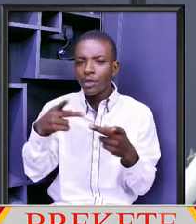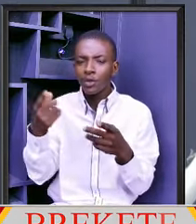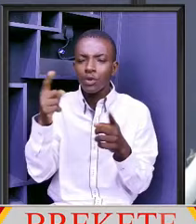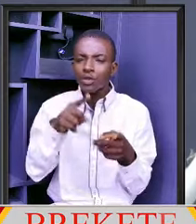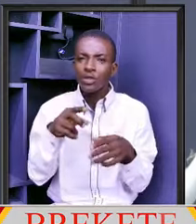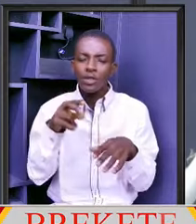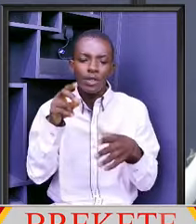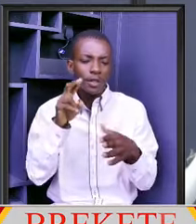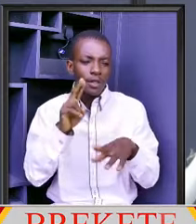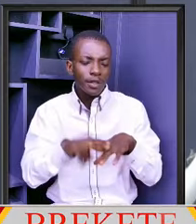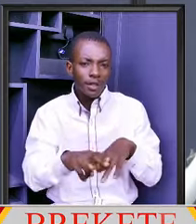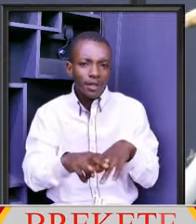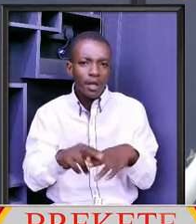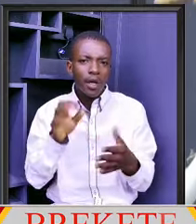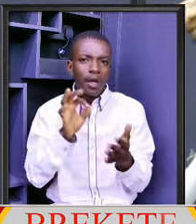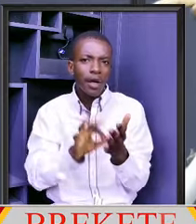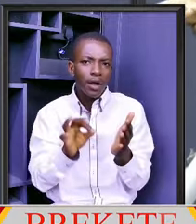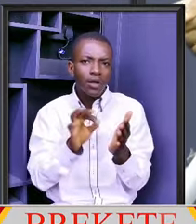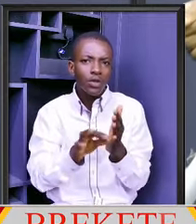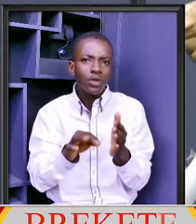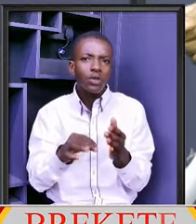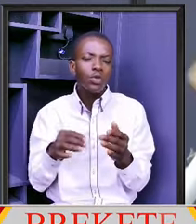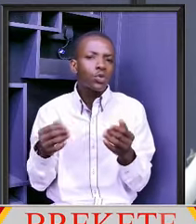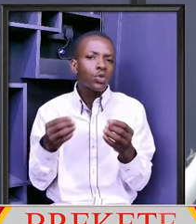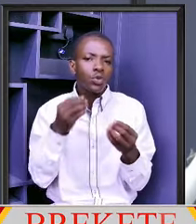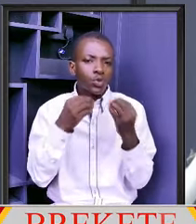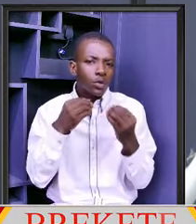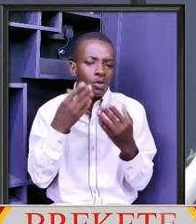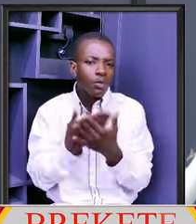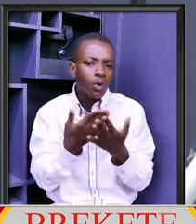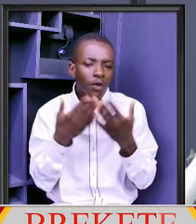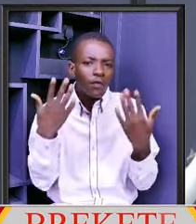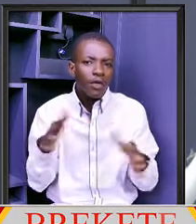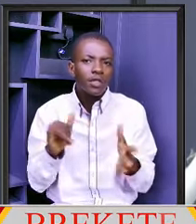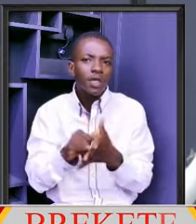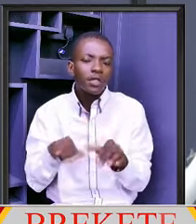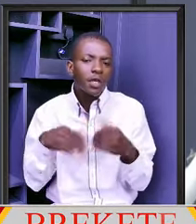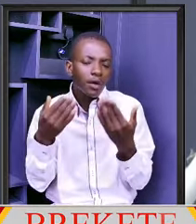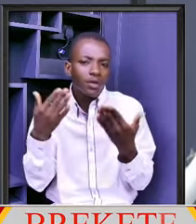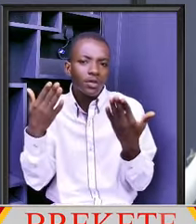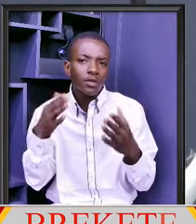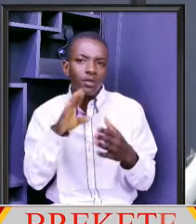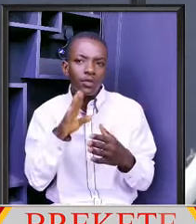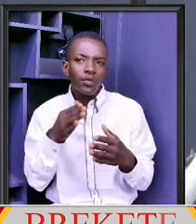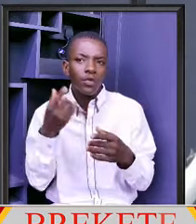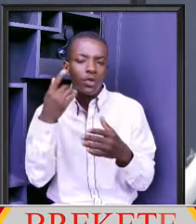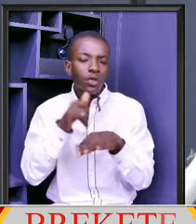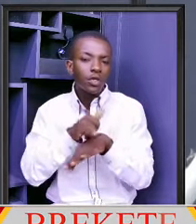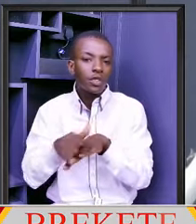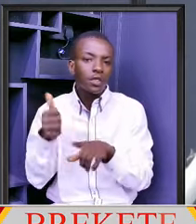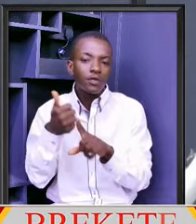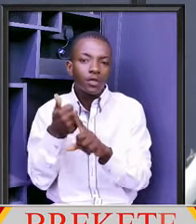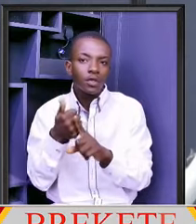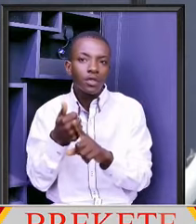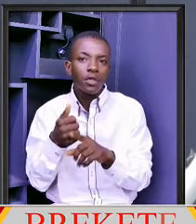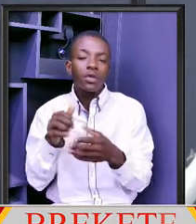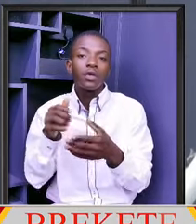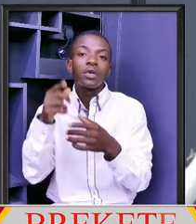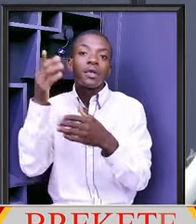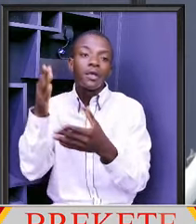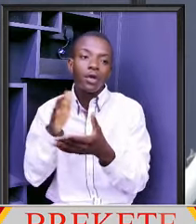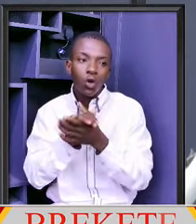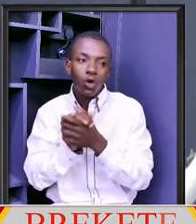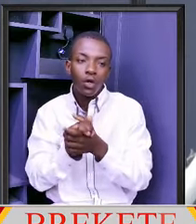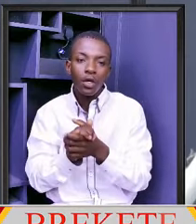when you sit down, calculate, you go, still say, now you won the money, they go. And as so it be. For those of on our way, they deceive on ourselves. When I did there, congrats, it